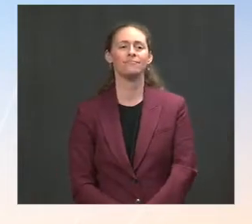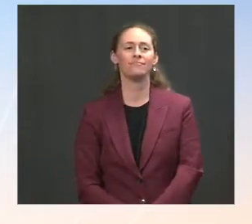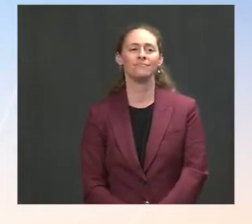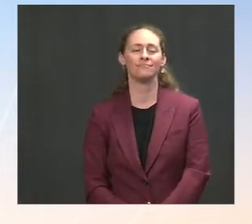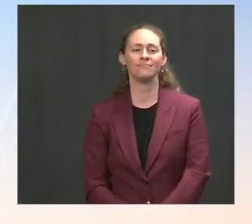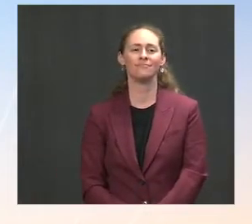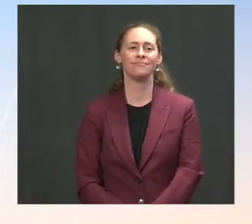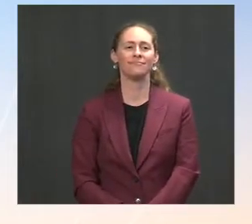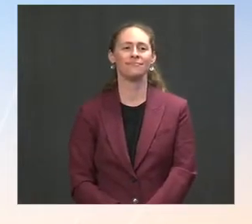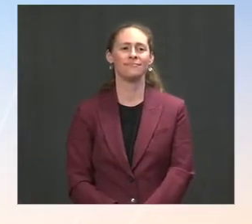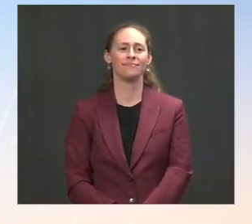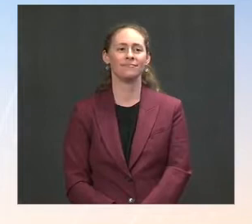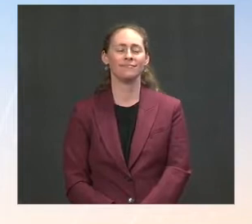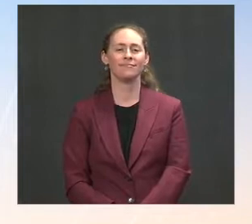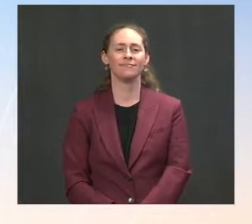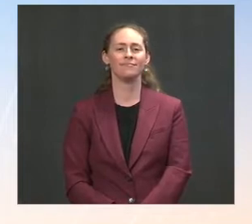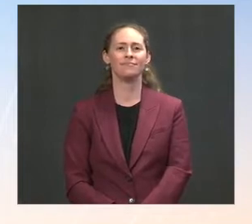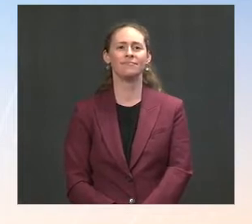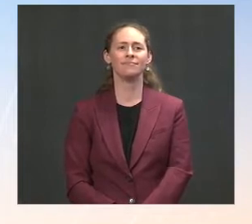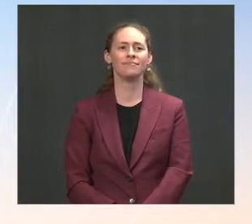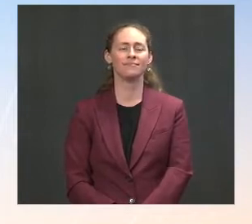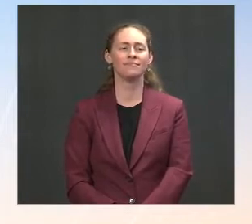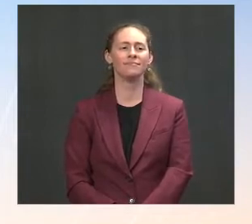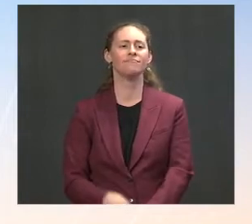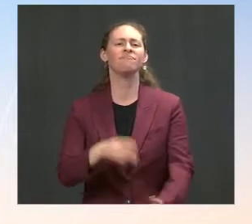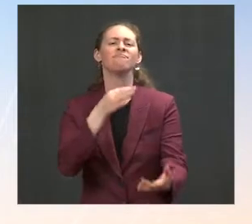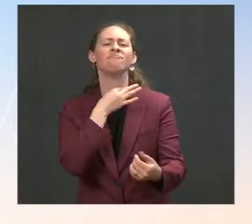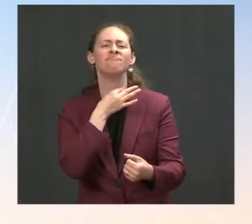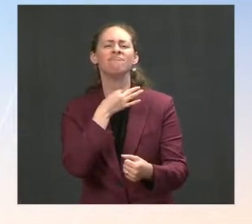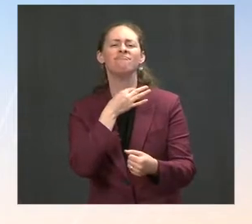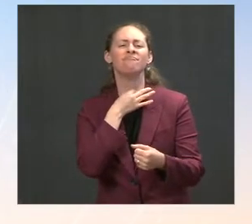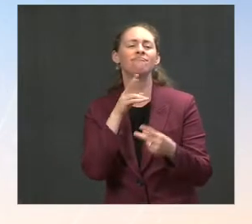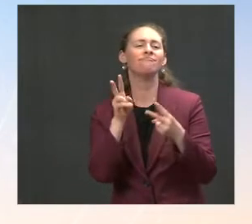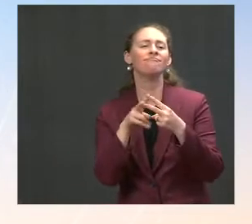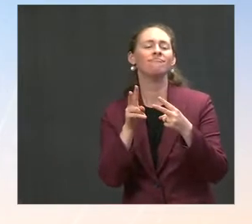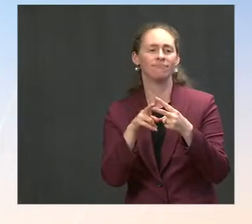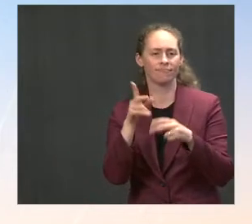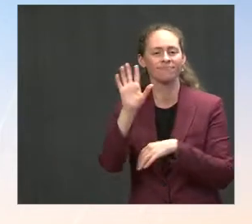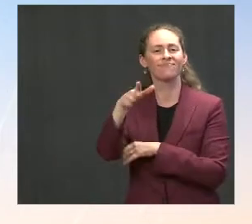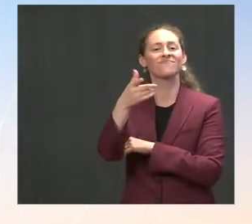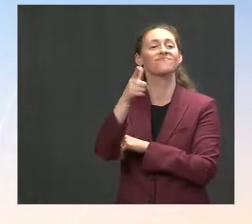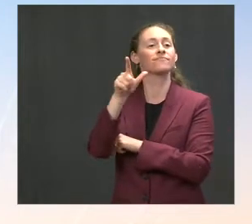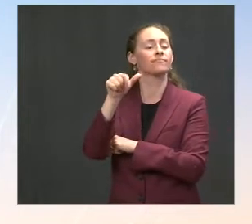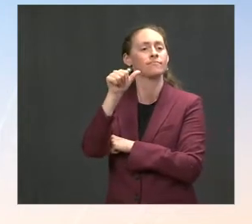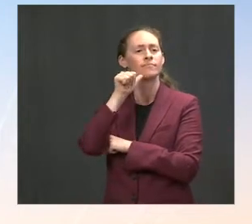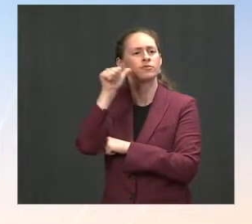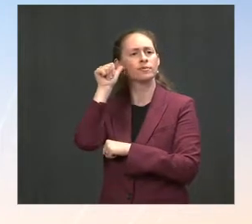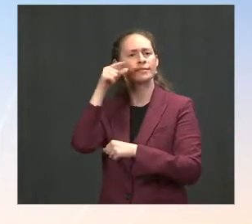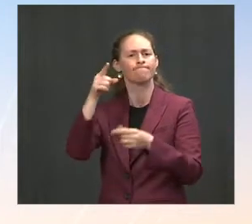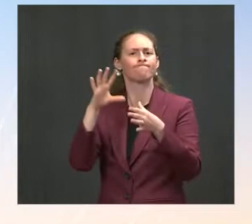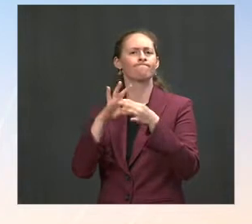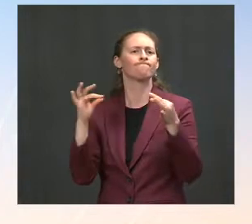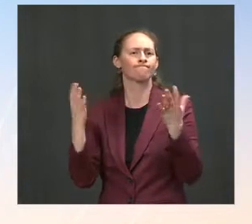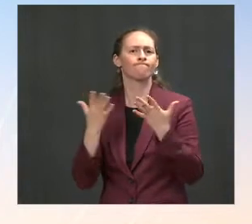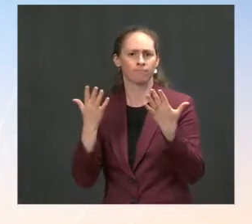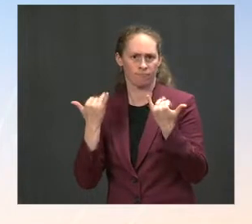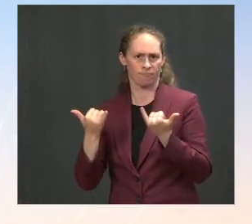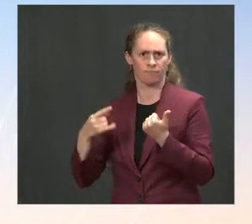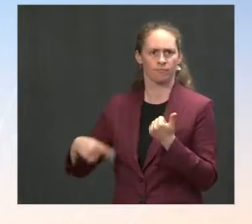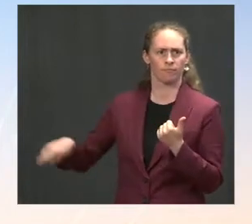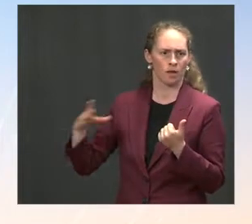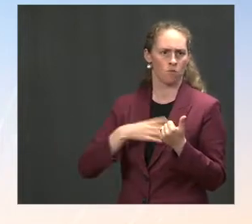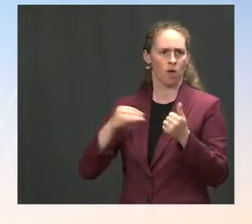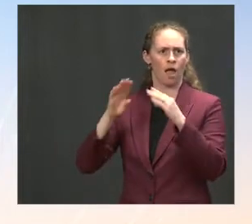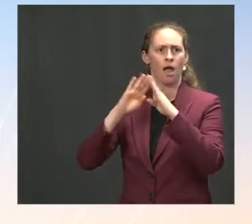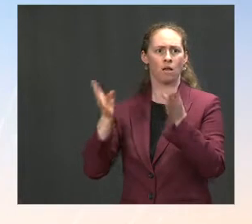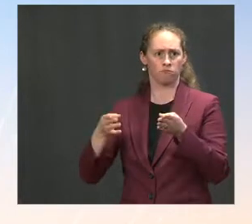the vaccine. First, you had mentioned yesterday that every individual at this White House has been, quote, offered a vaccine. So